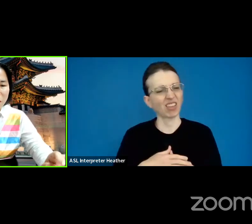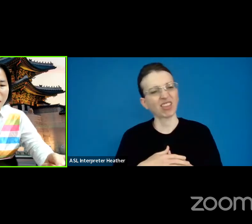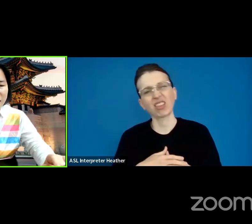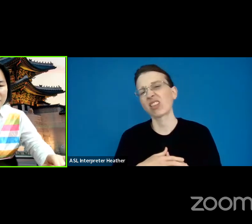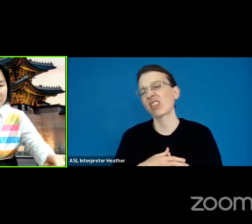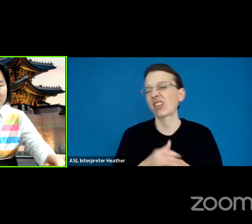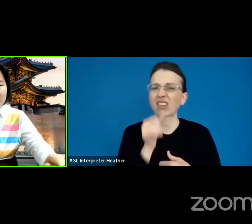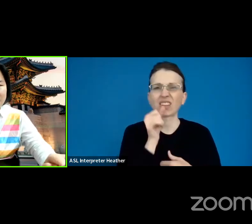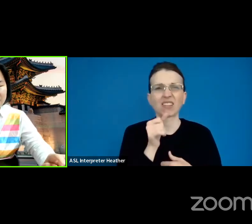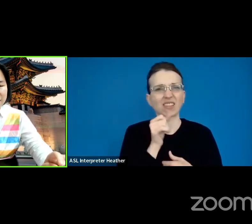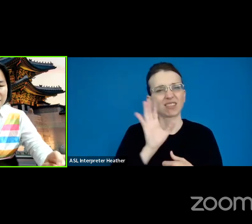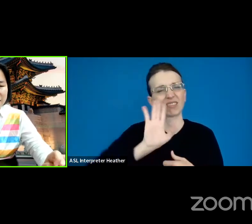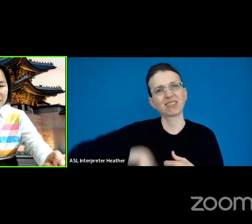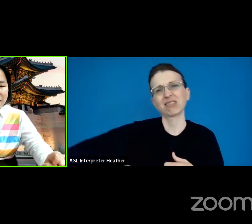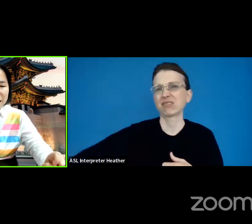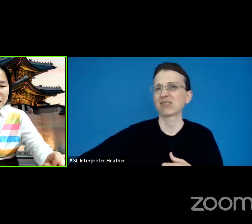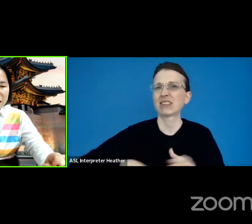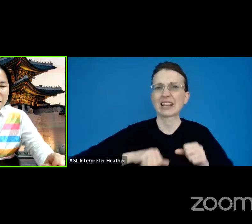and ran away.